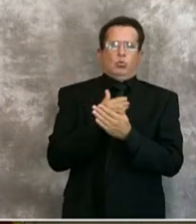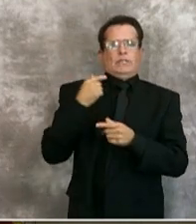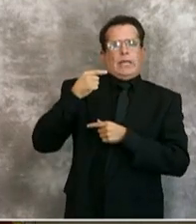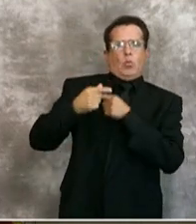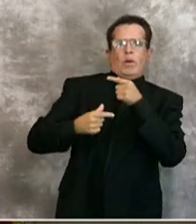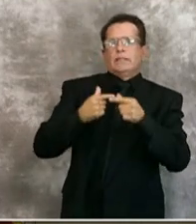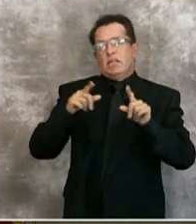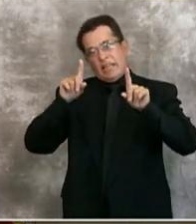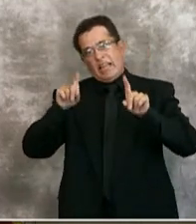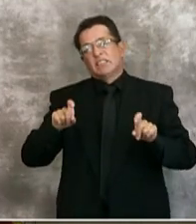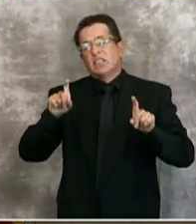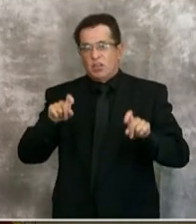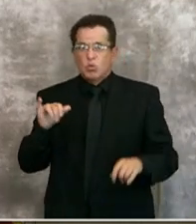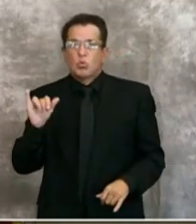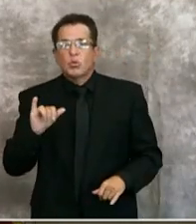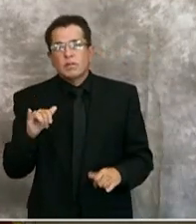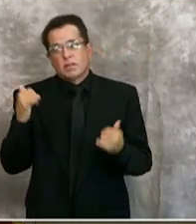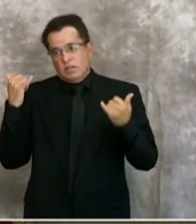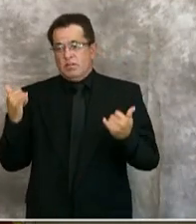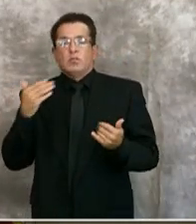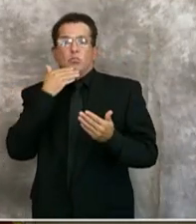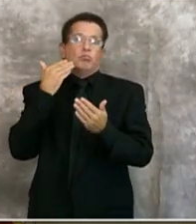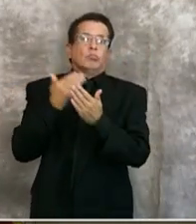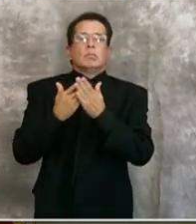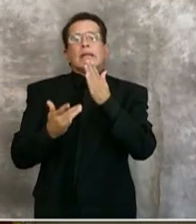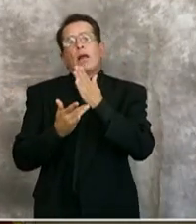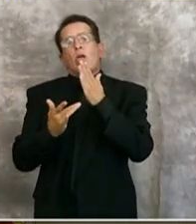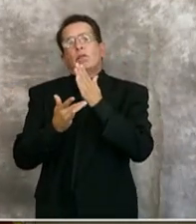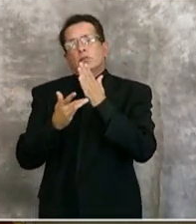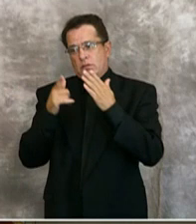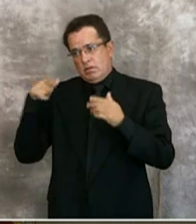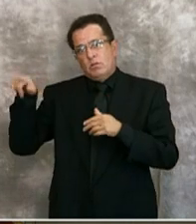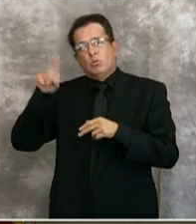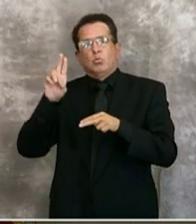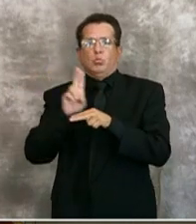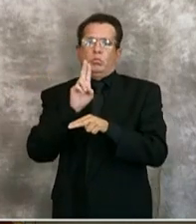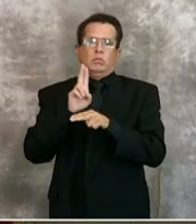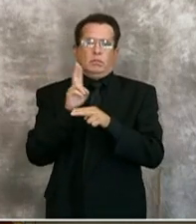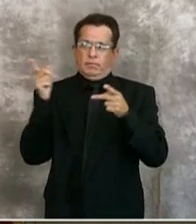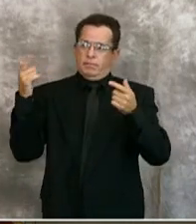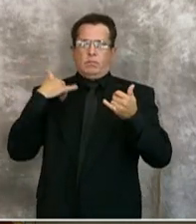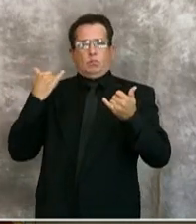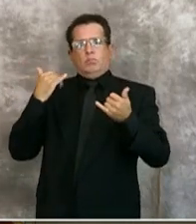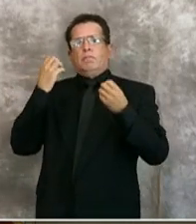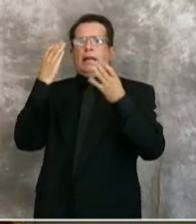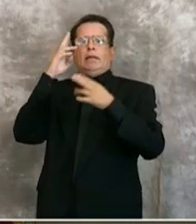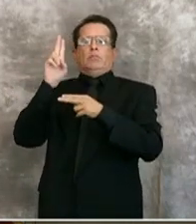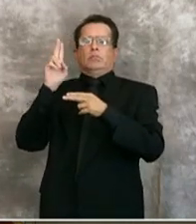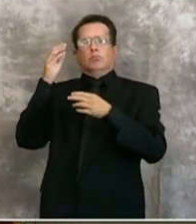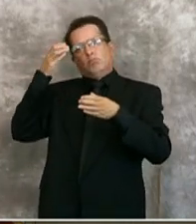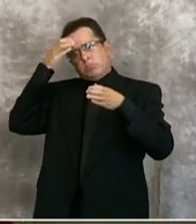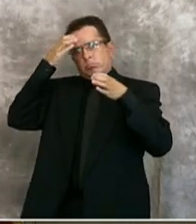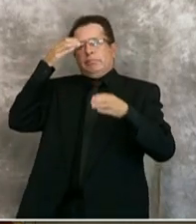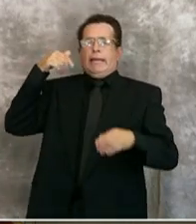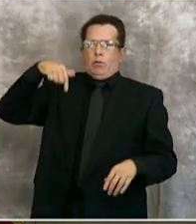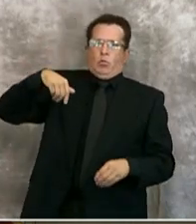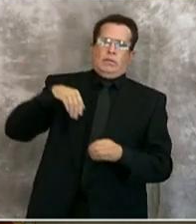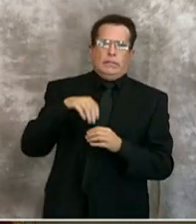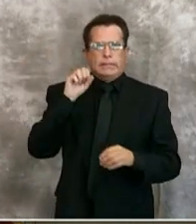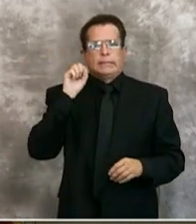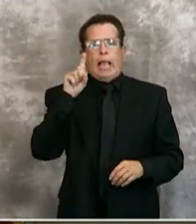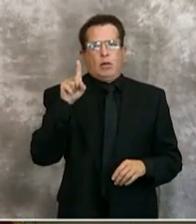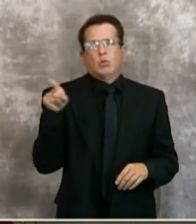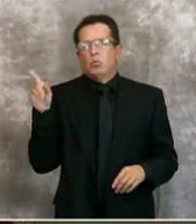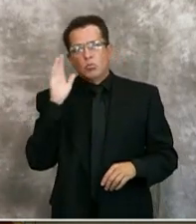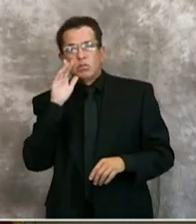which is a massively scalable technology that we have years of experience with right here in San Diego.